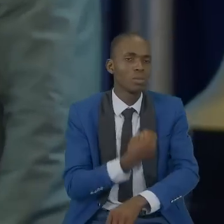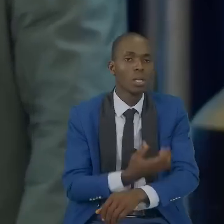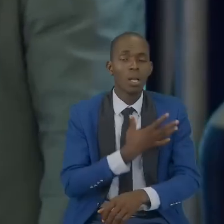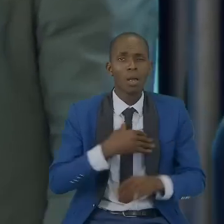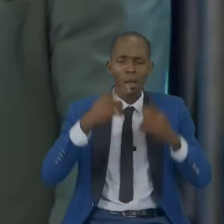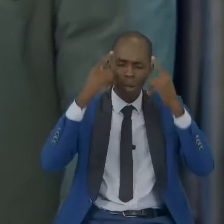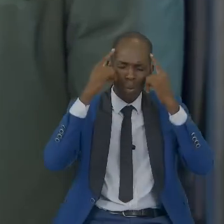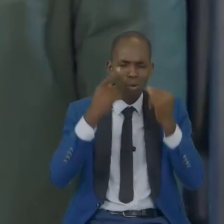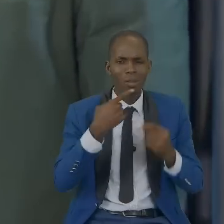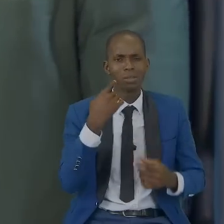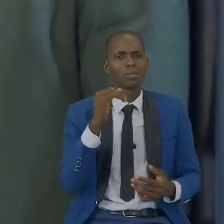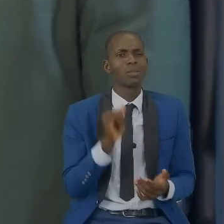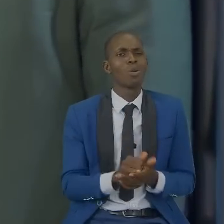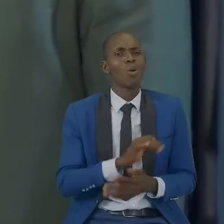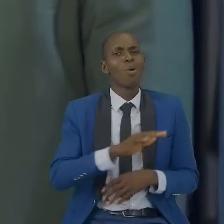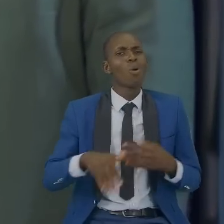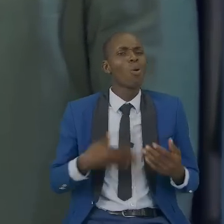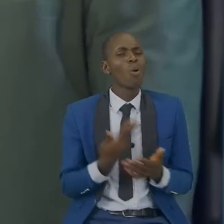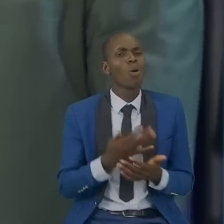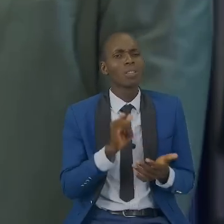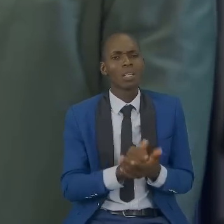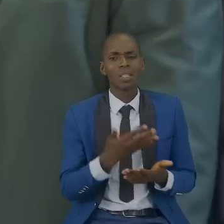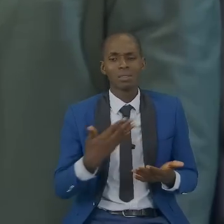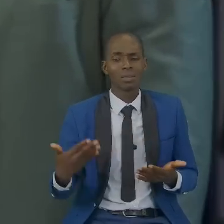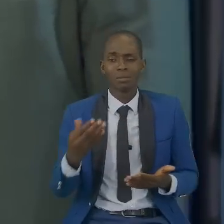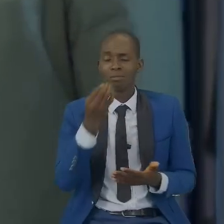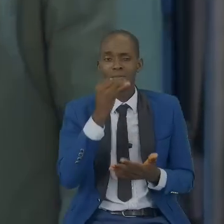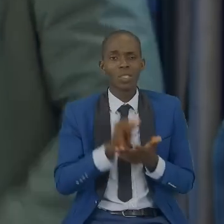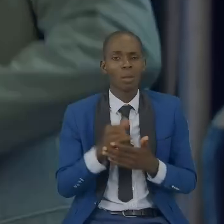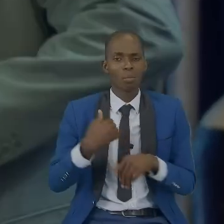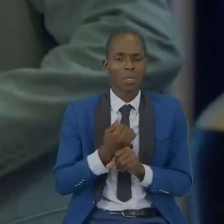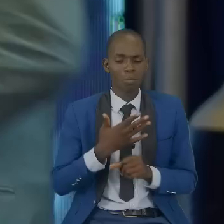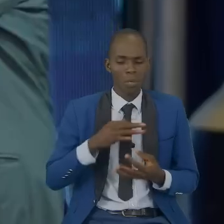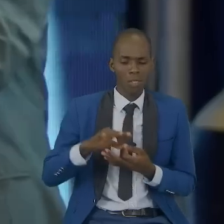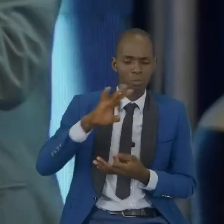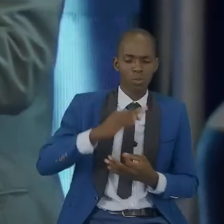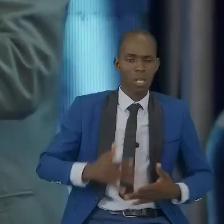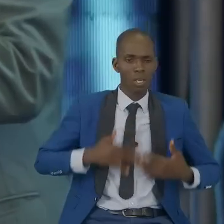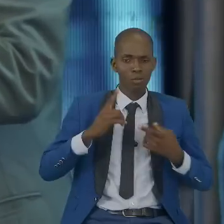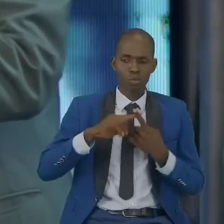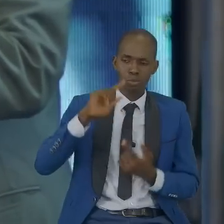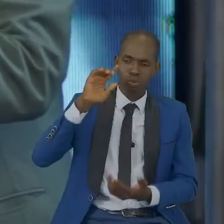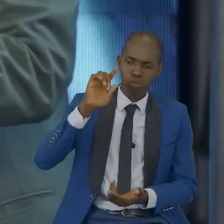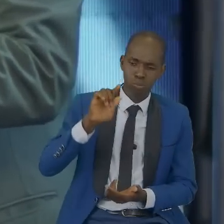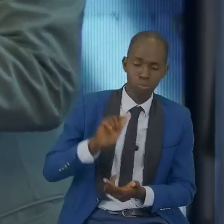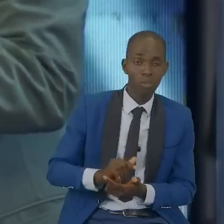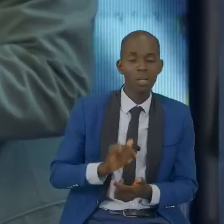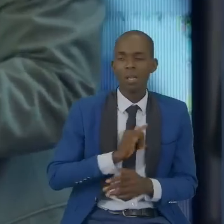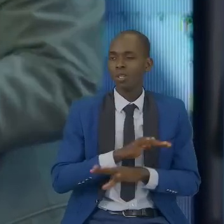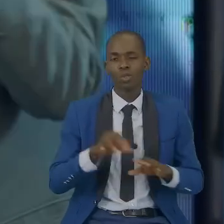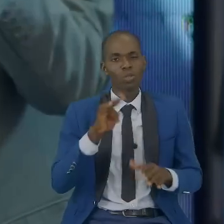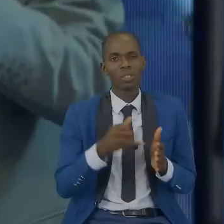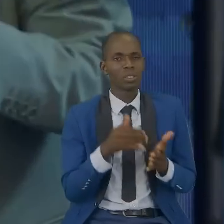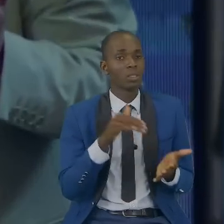said, all those things that decrease spiritual power, I don't have anything to do with them anymore. All the pleasures